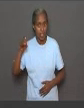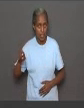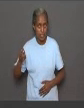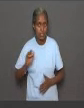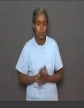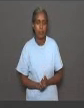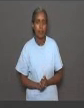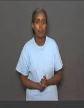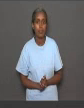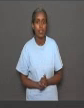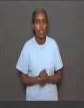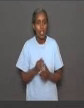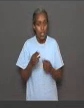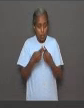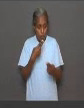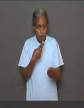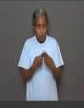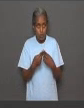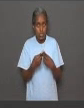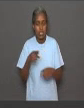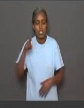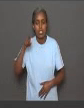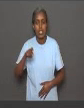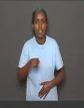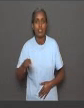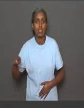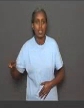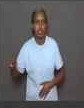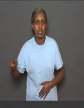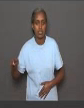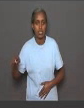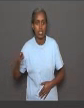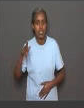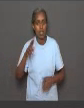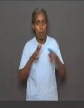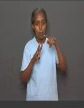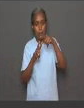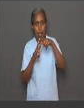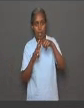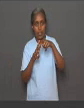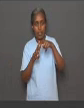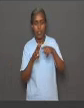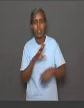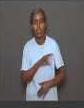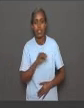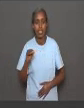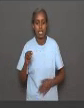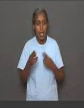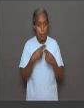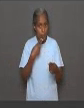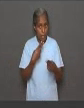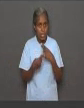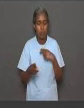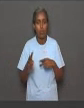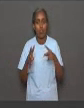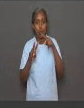x crosses the x-axis at pi and multiples of